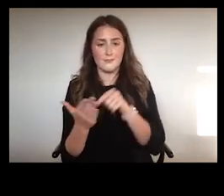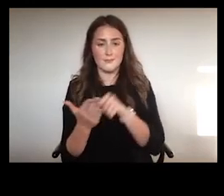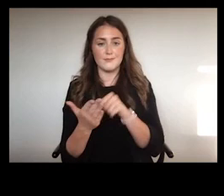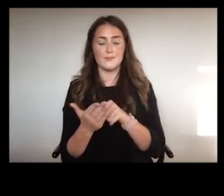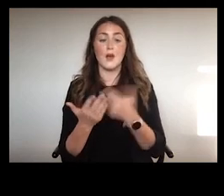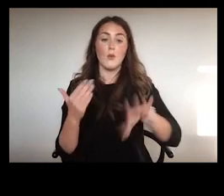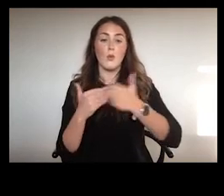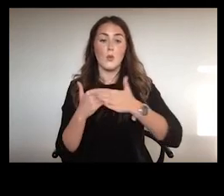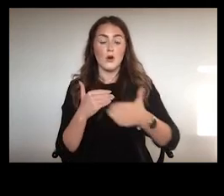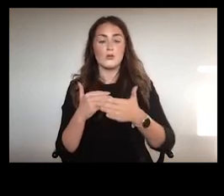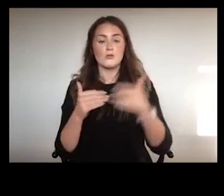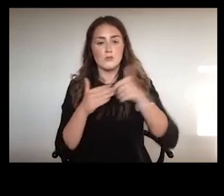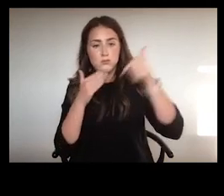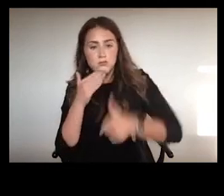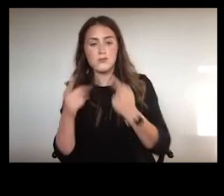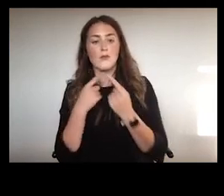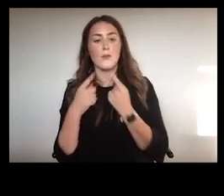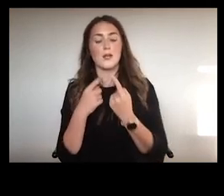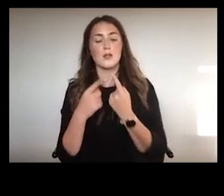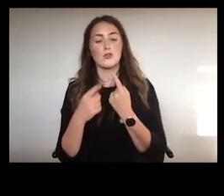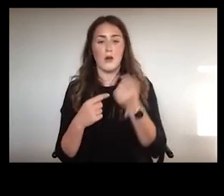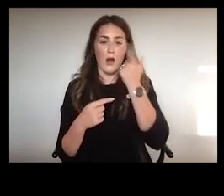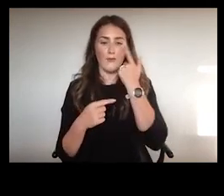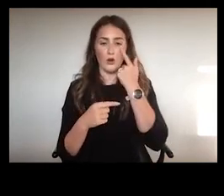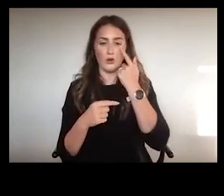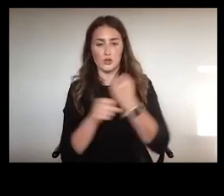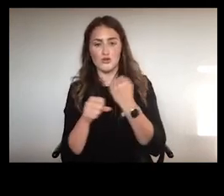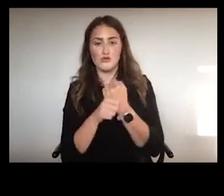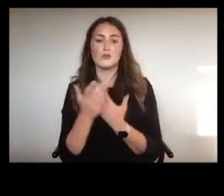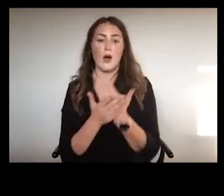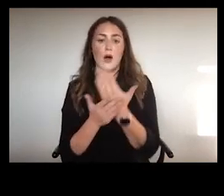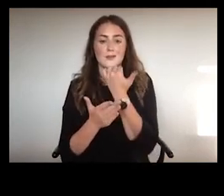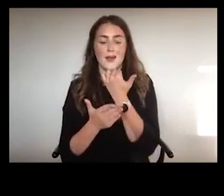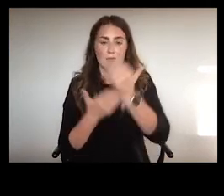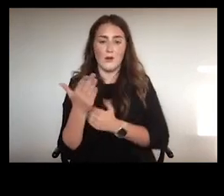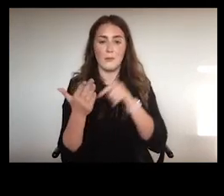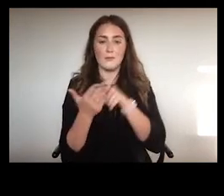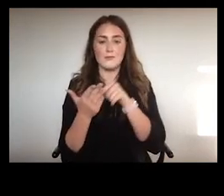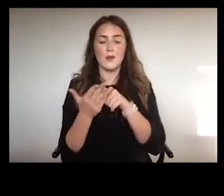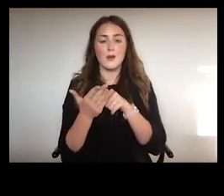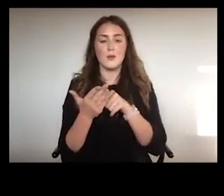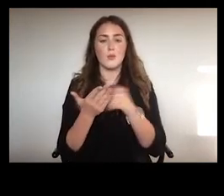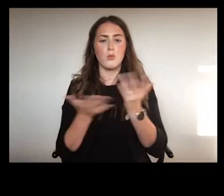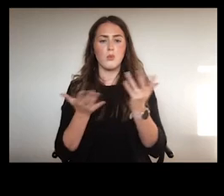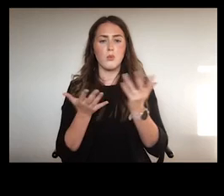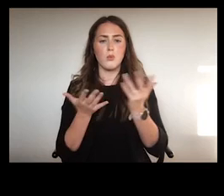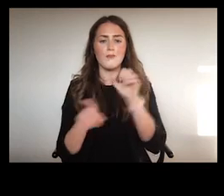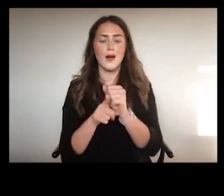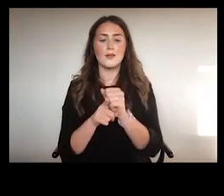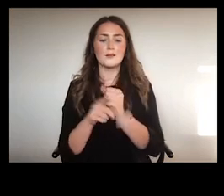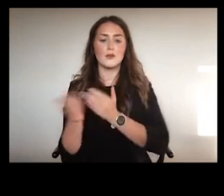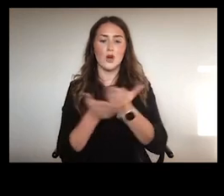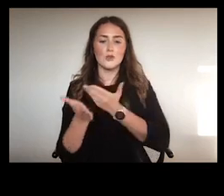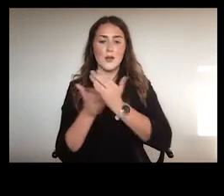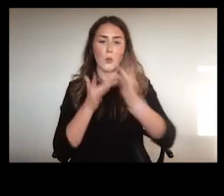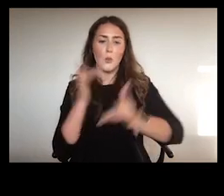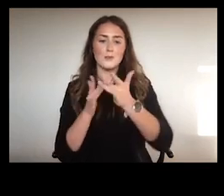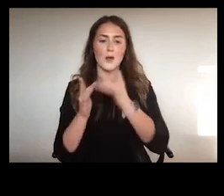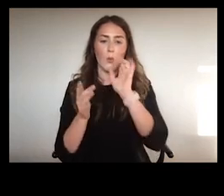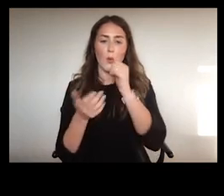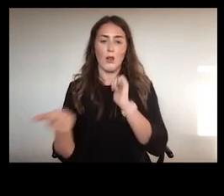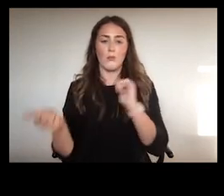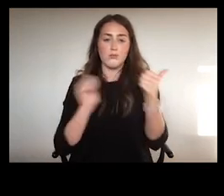construction update. For further information on all construction activities, please see the construction update document on